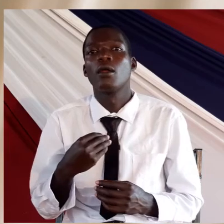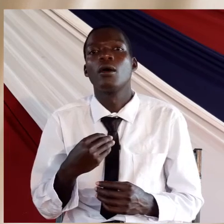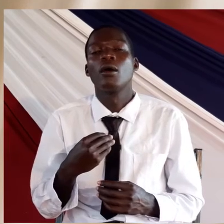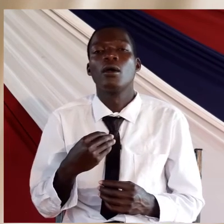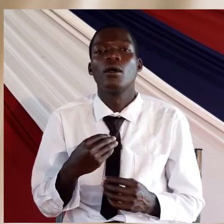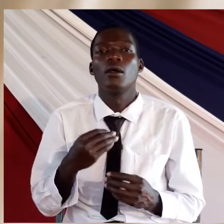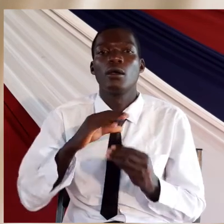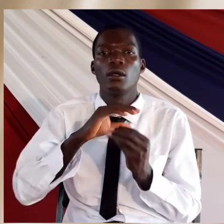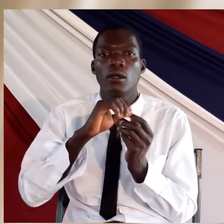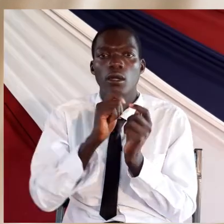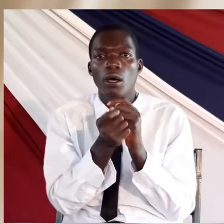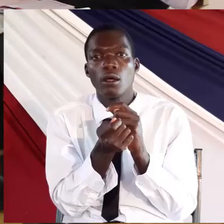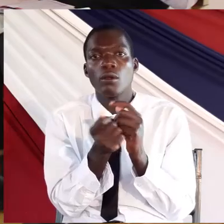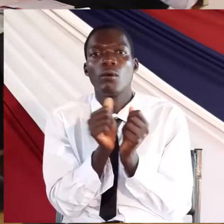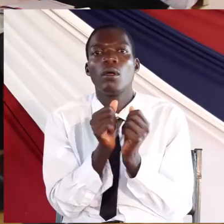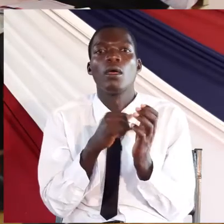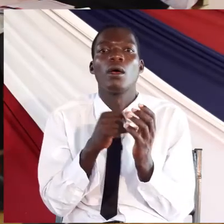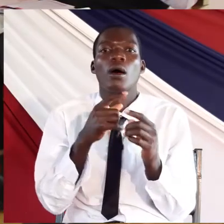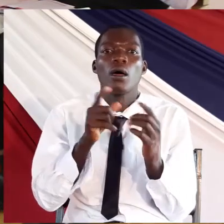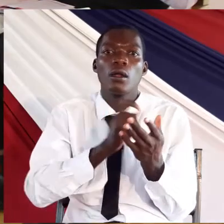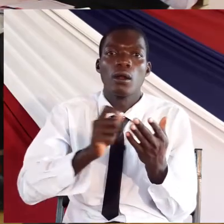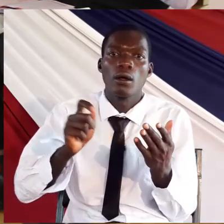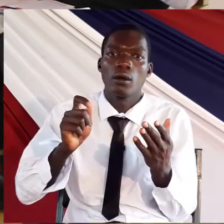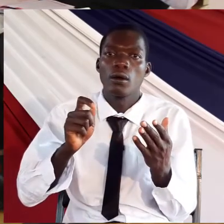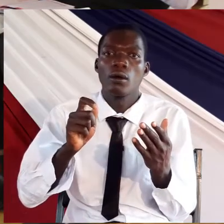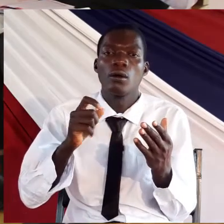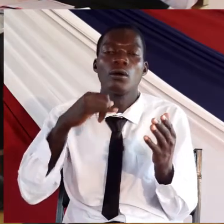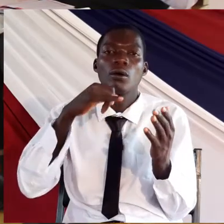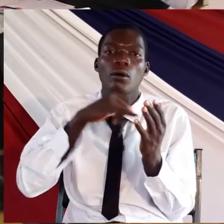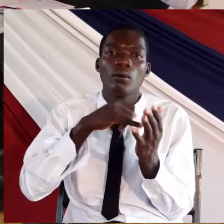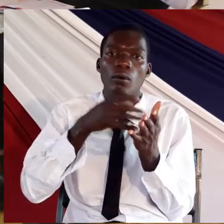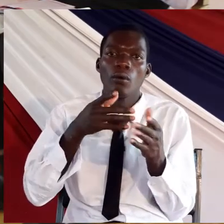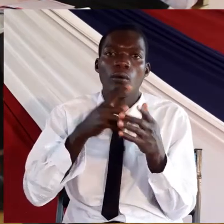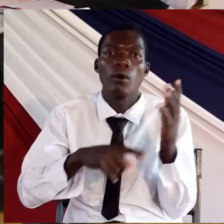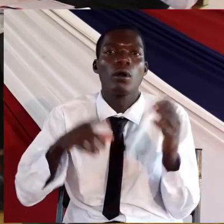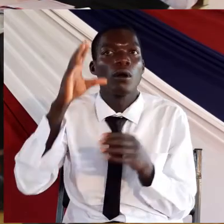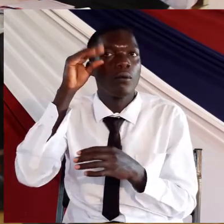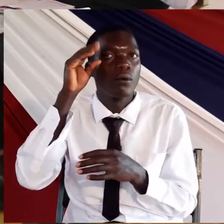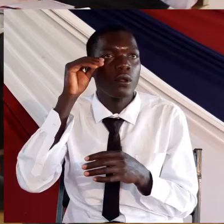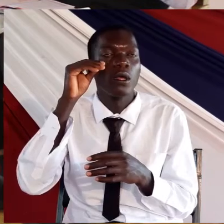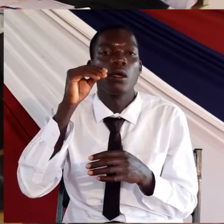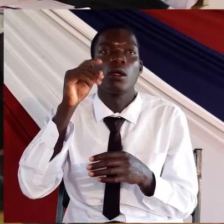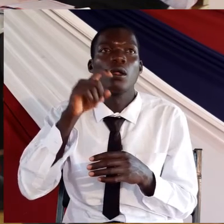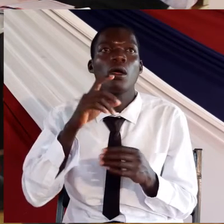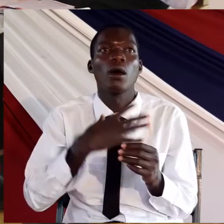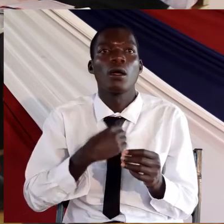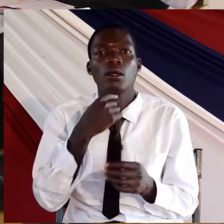them. But with Christ himself making a mention of what Moses did, remember I